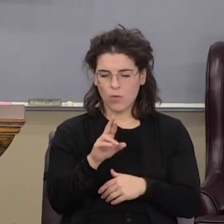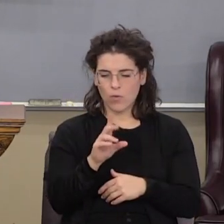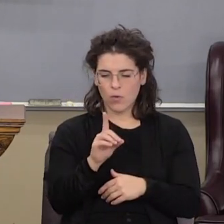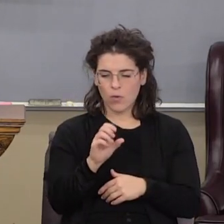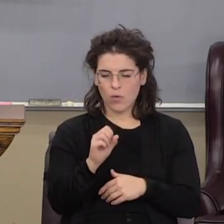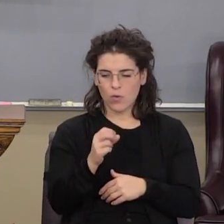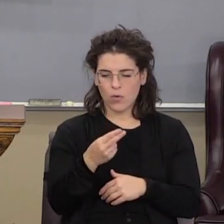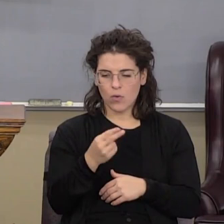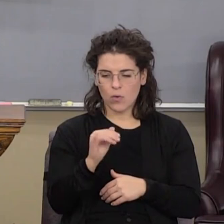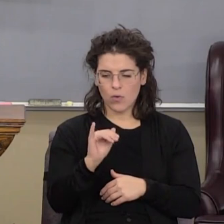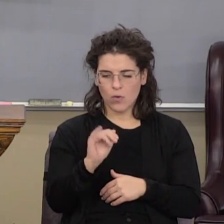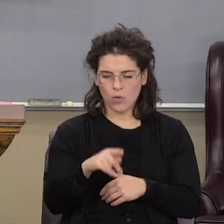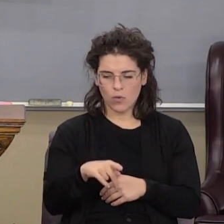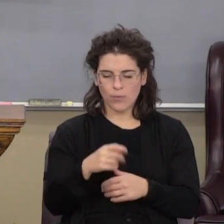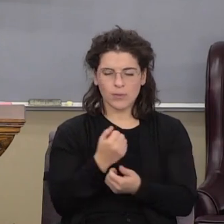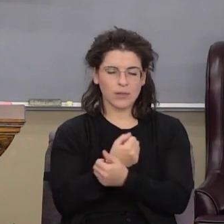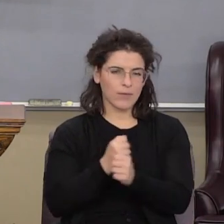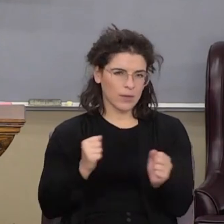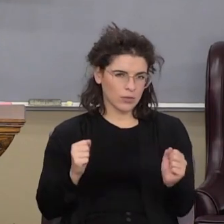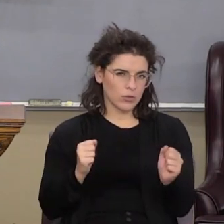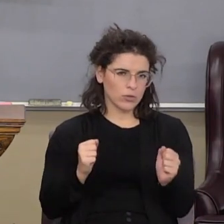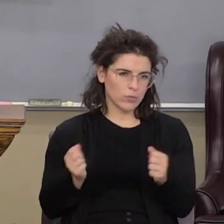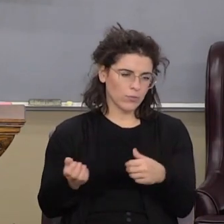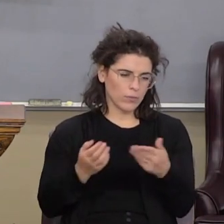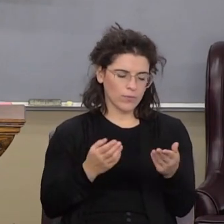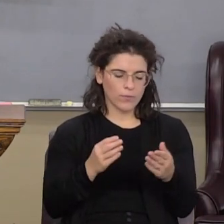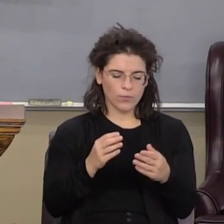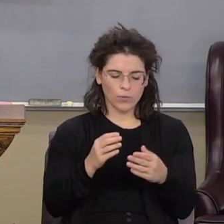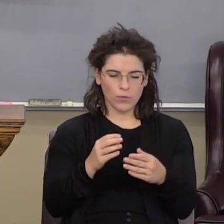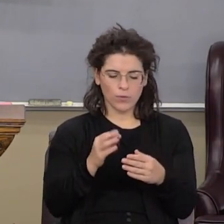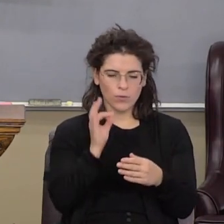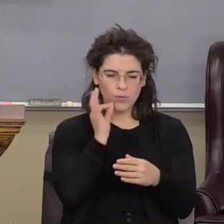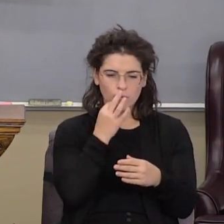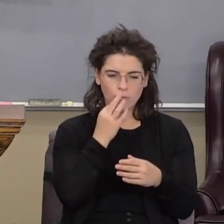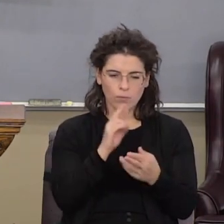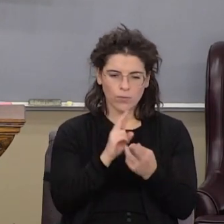salvation you got to bring forth the fruits and meat for repentance or you're not really a child of God